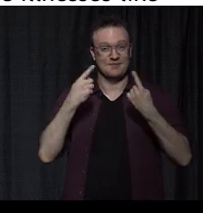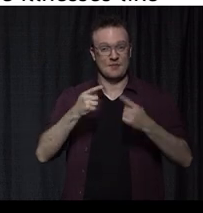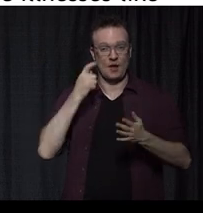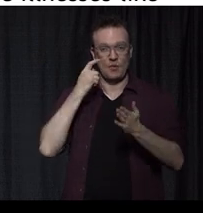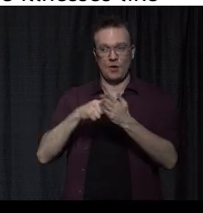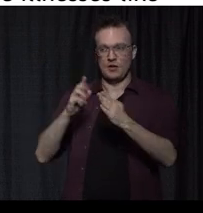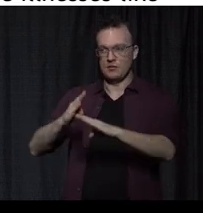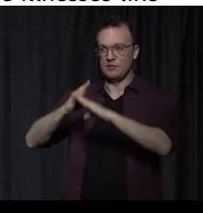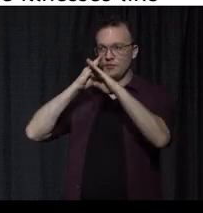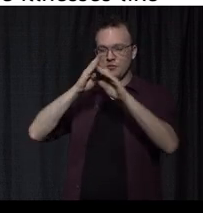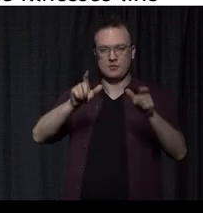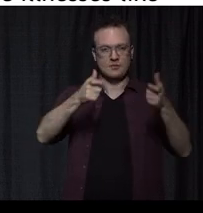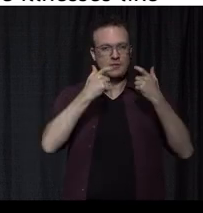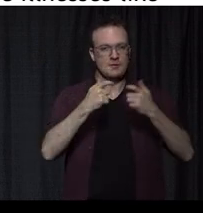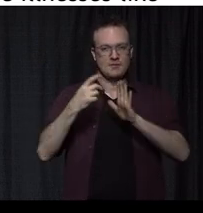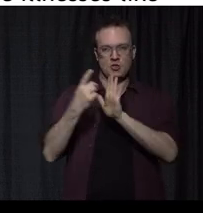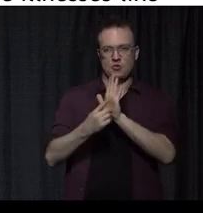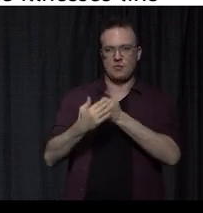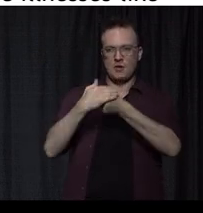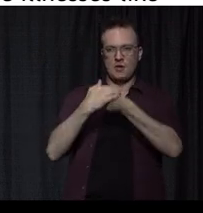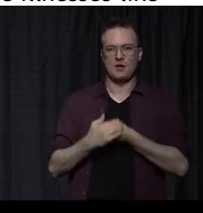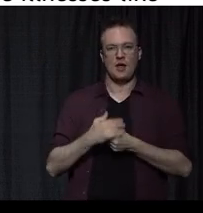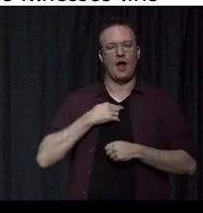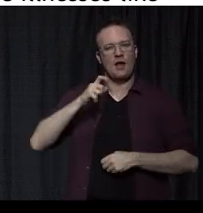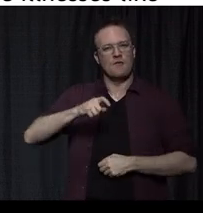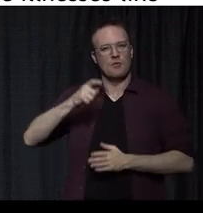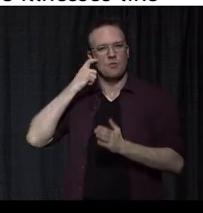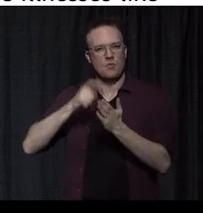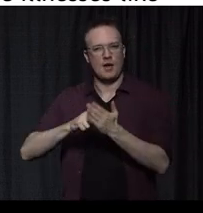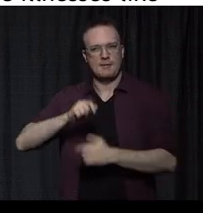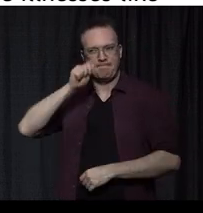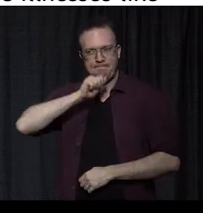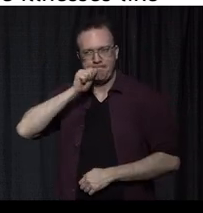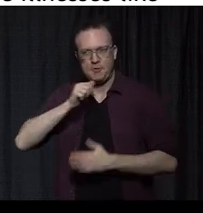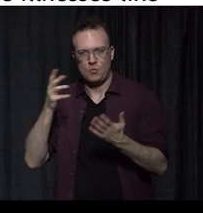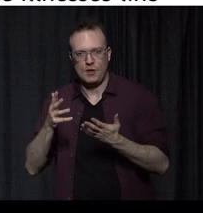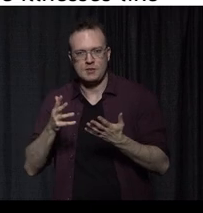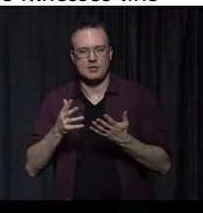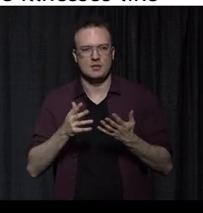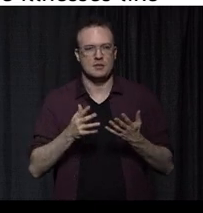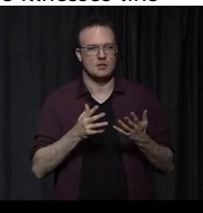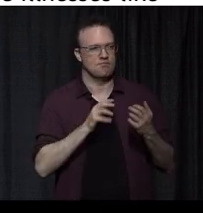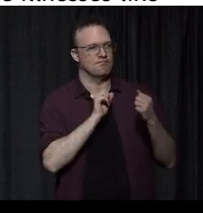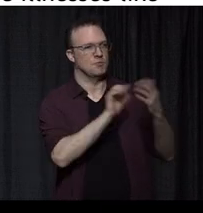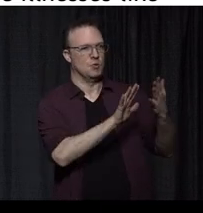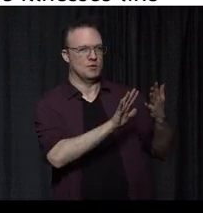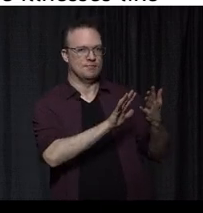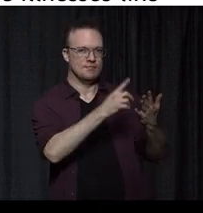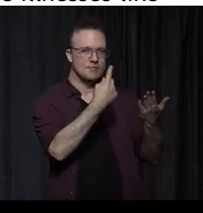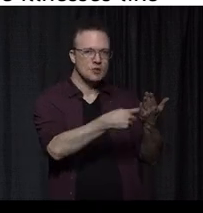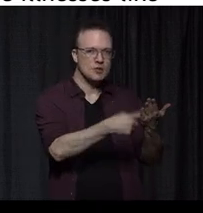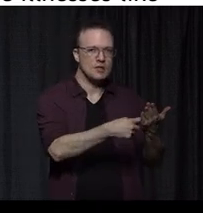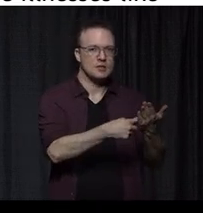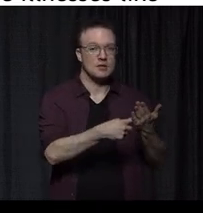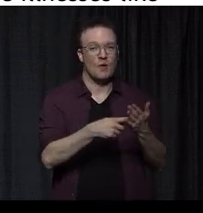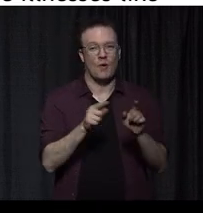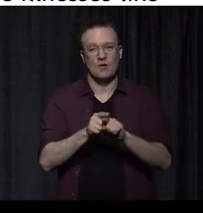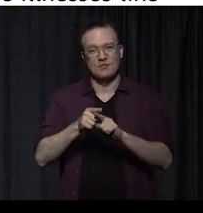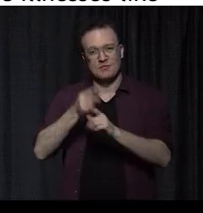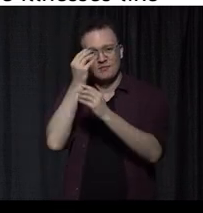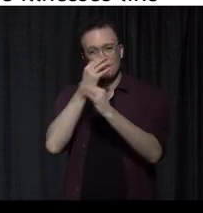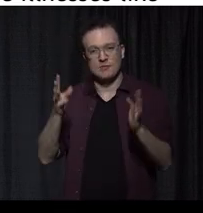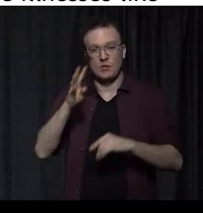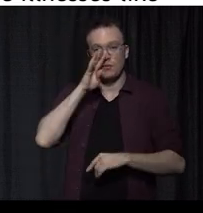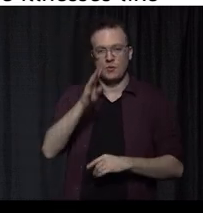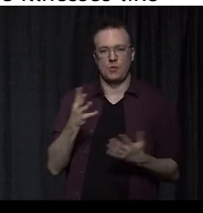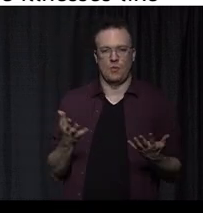and discrimination and had to learn what to endure. I've had to learn what to address, and I've had to learn what to